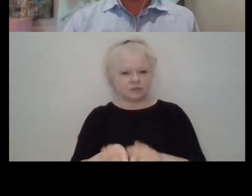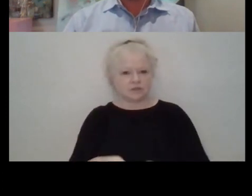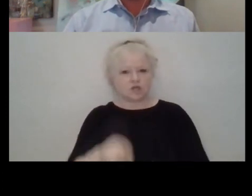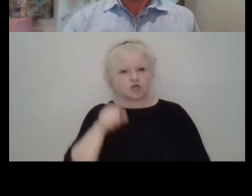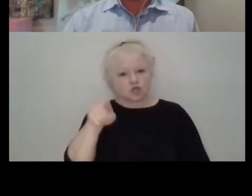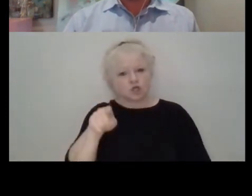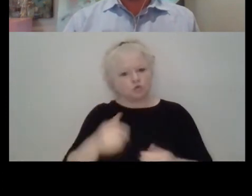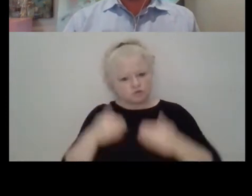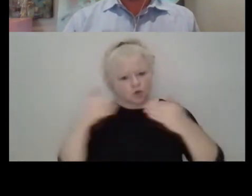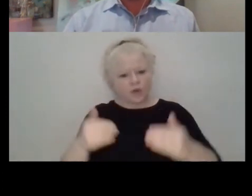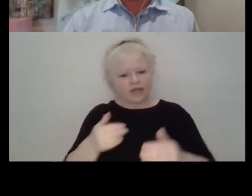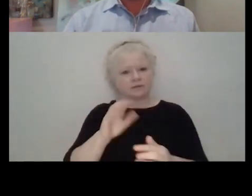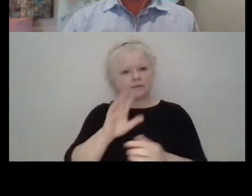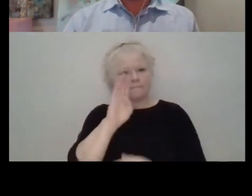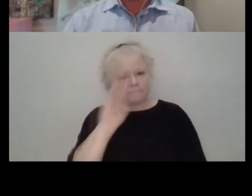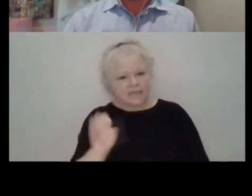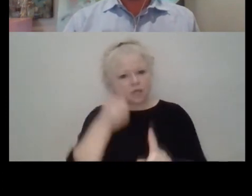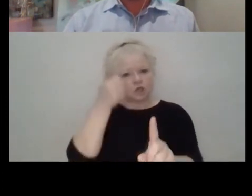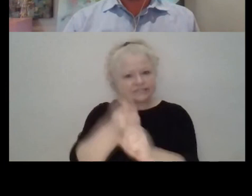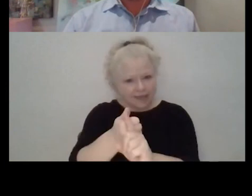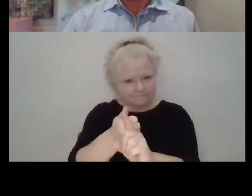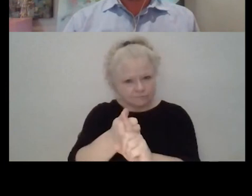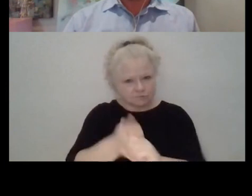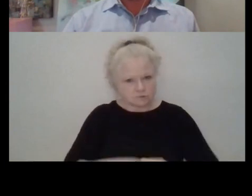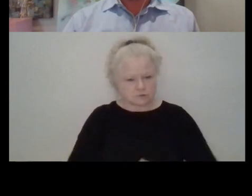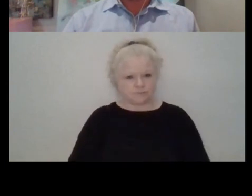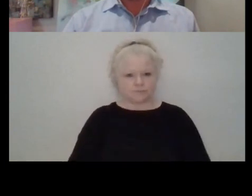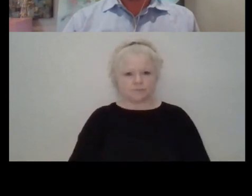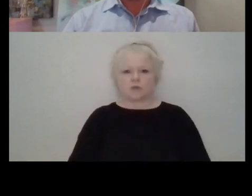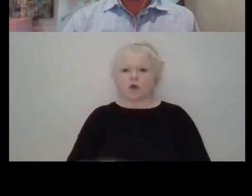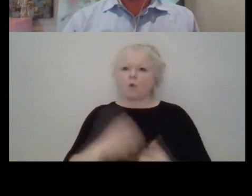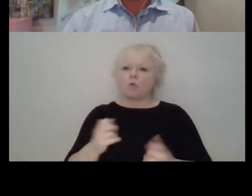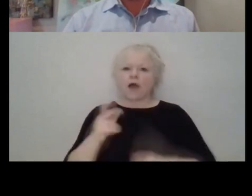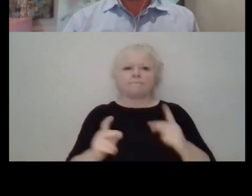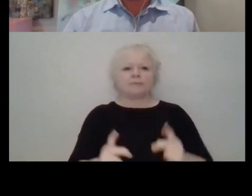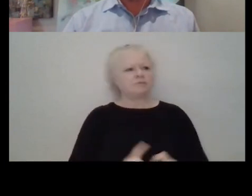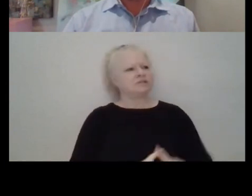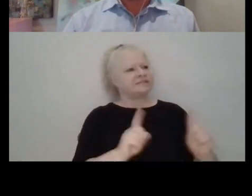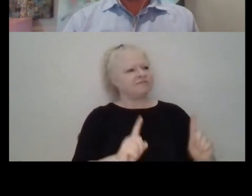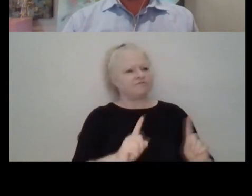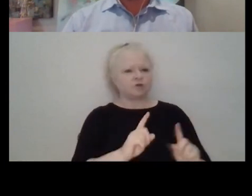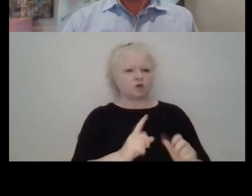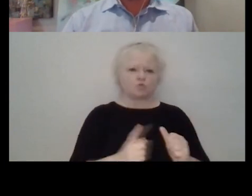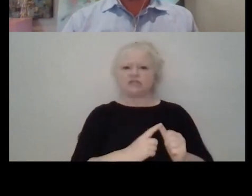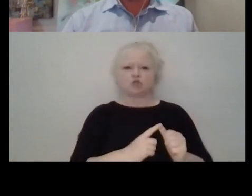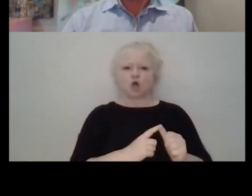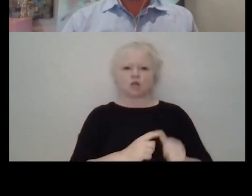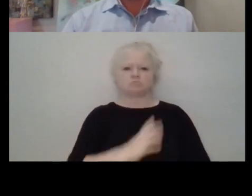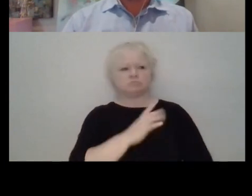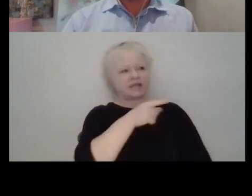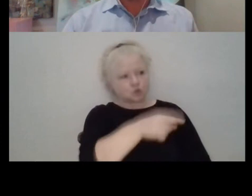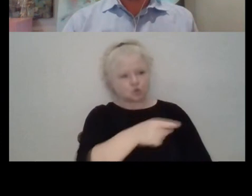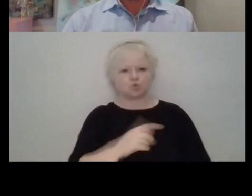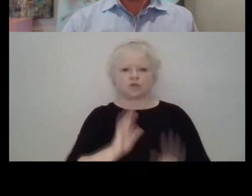be. And that's what we look for all the time in the magazine. You know, we're looking for originality and harness your voice. I mean, that is who you are.